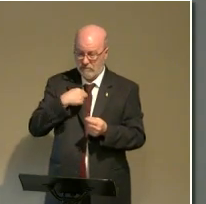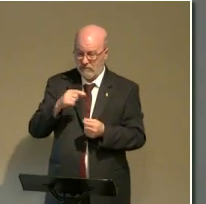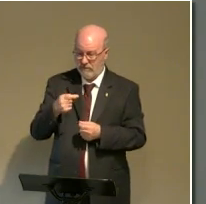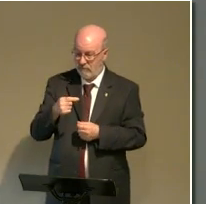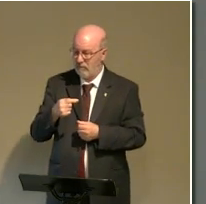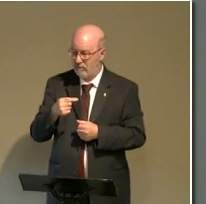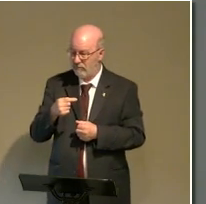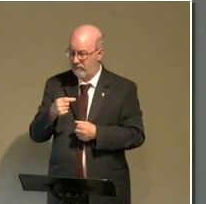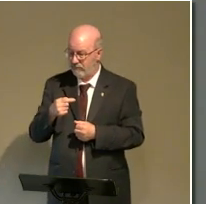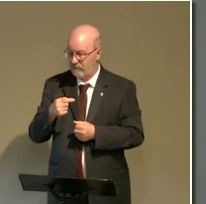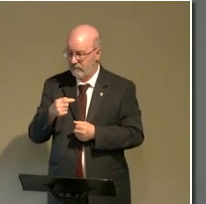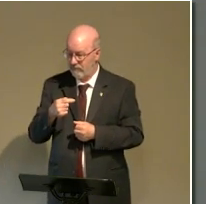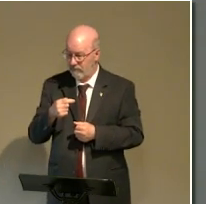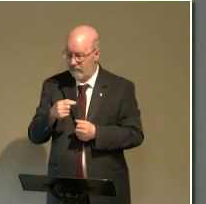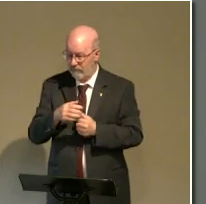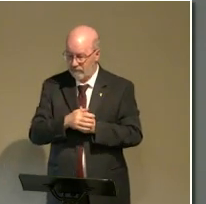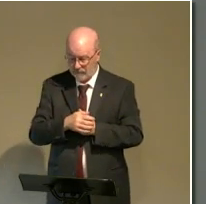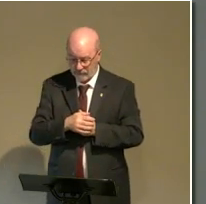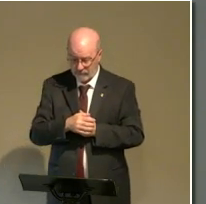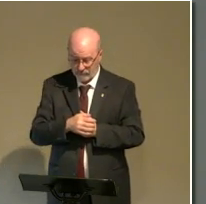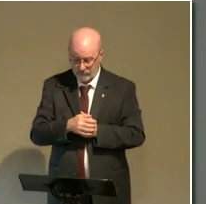first, 100%,